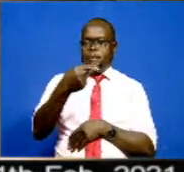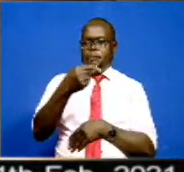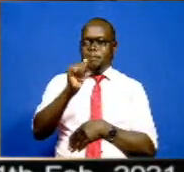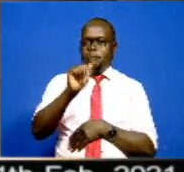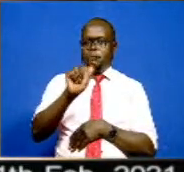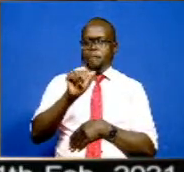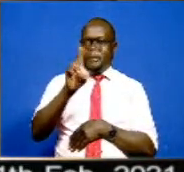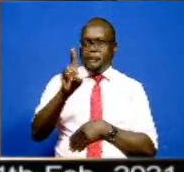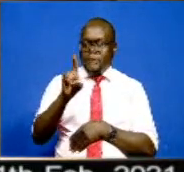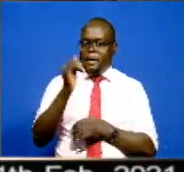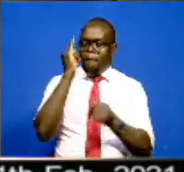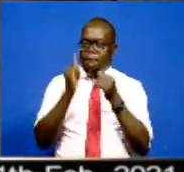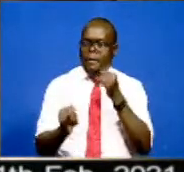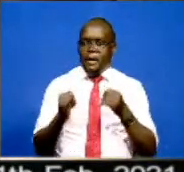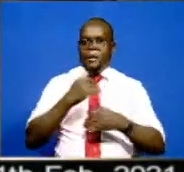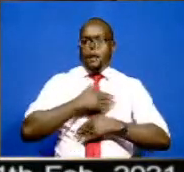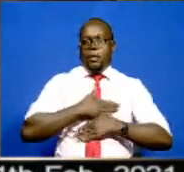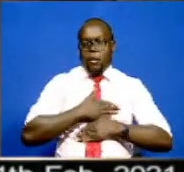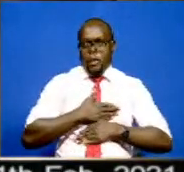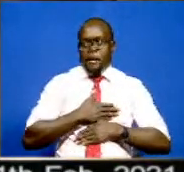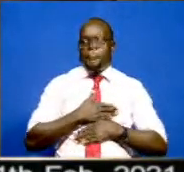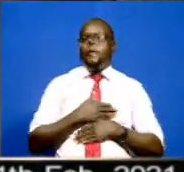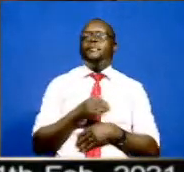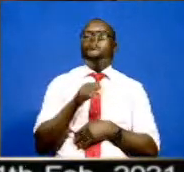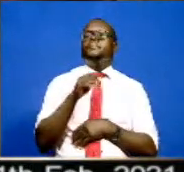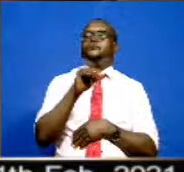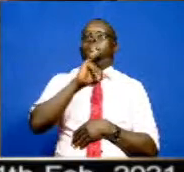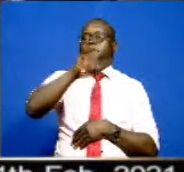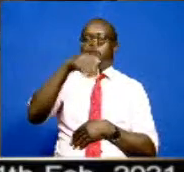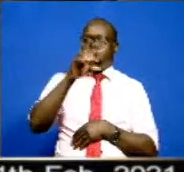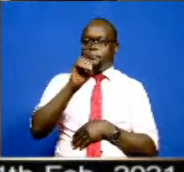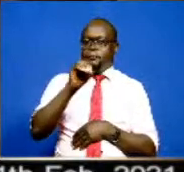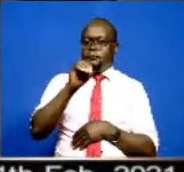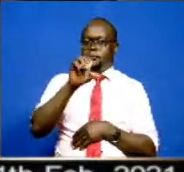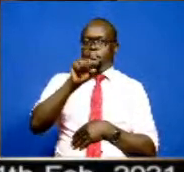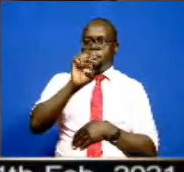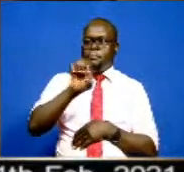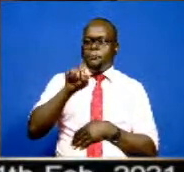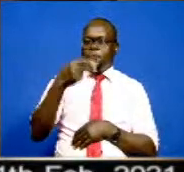and finally, the Honorable Joseph Manche, MP.